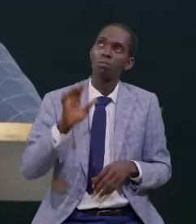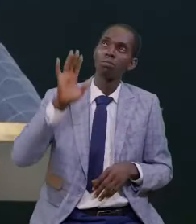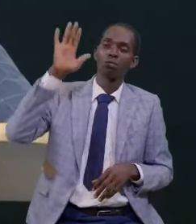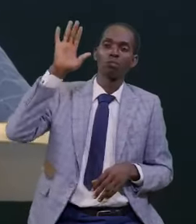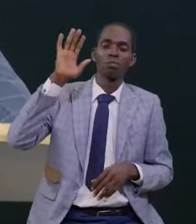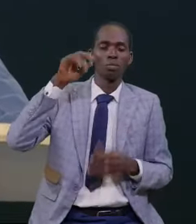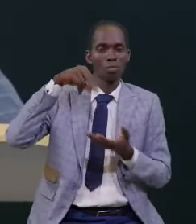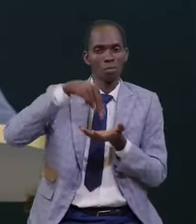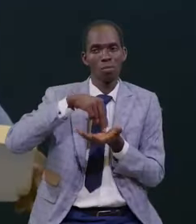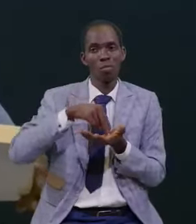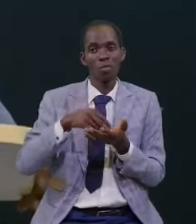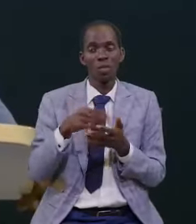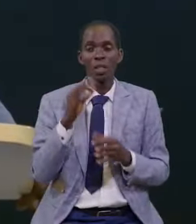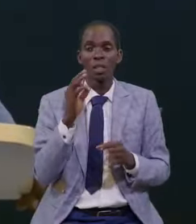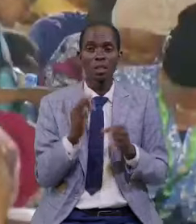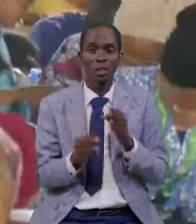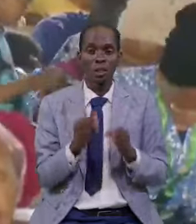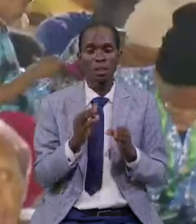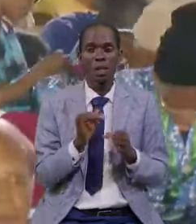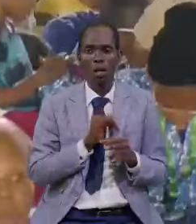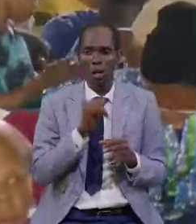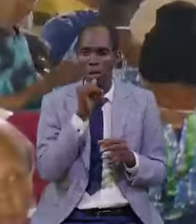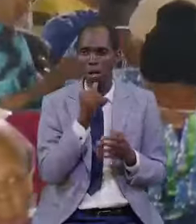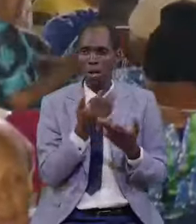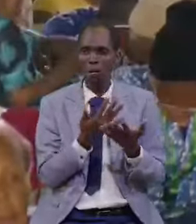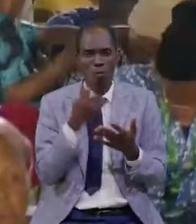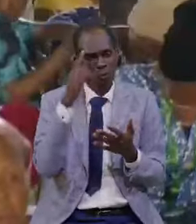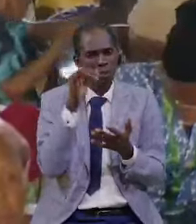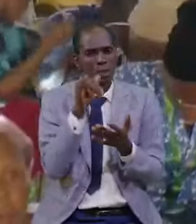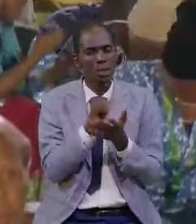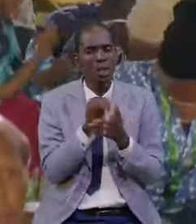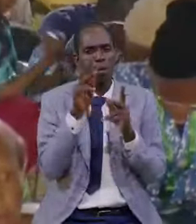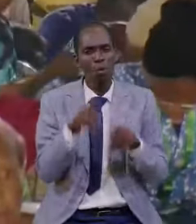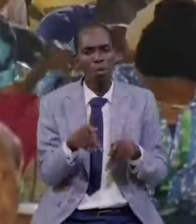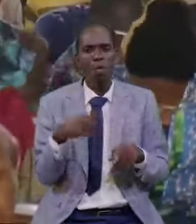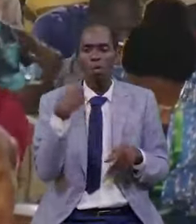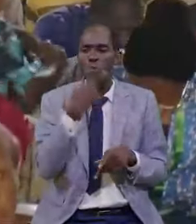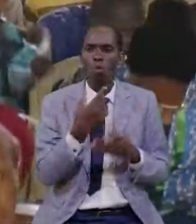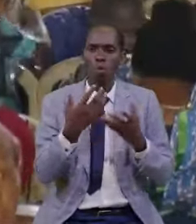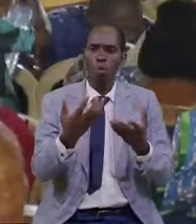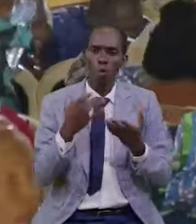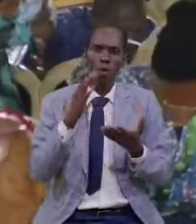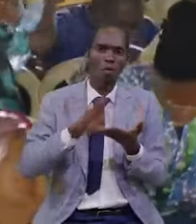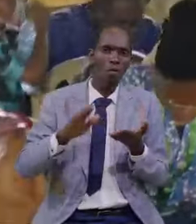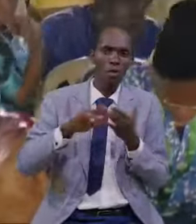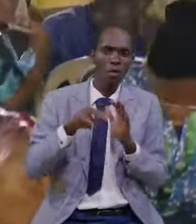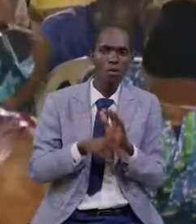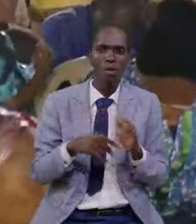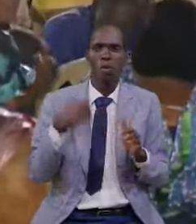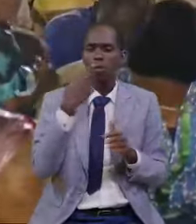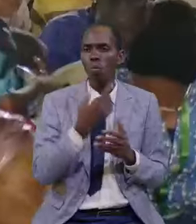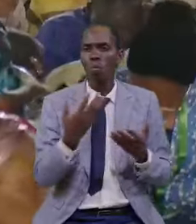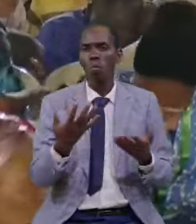there. Stand up there. I'm still waiting for, you know, that person who should have forgiveness, who should have salvation, who should have